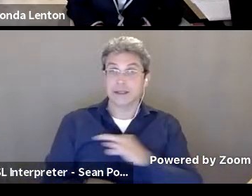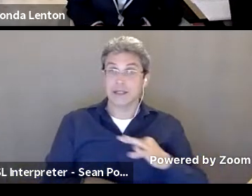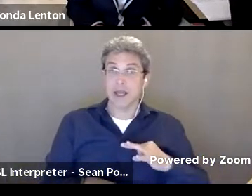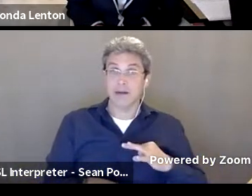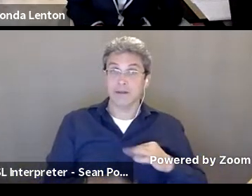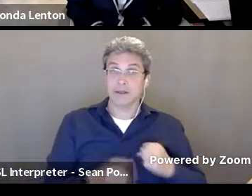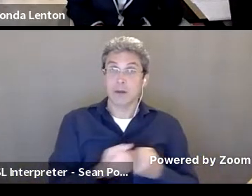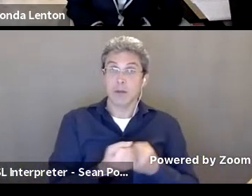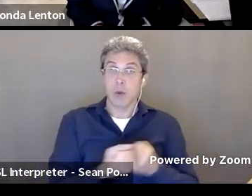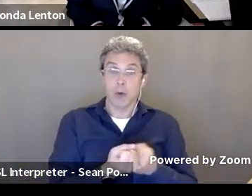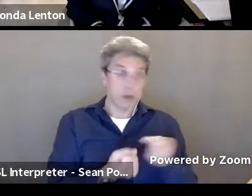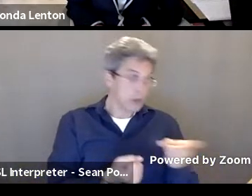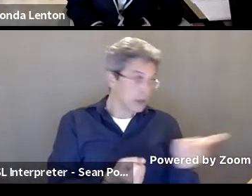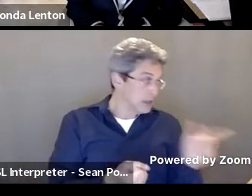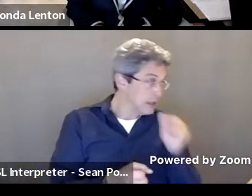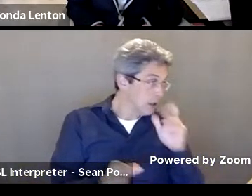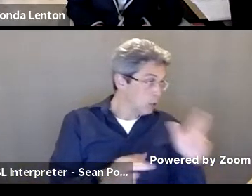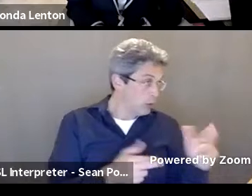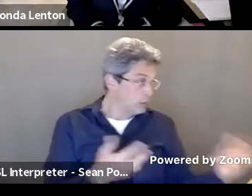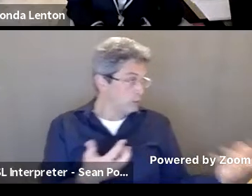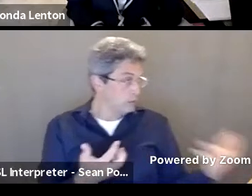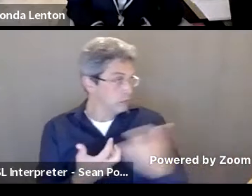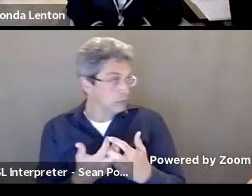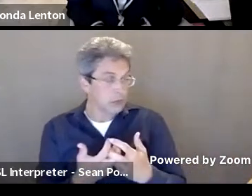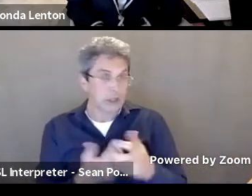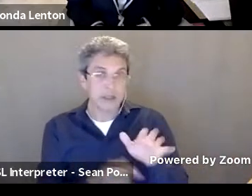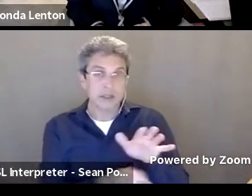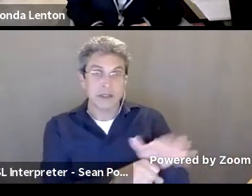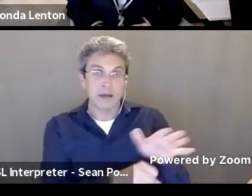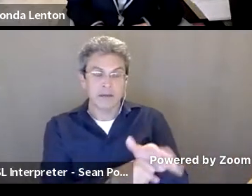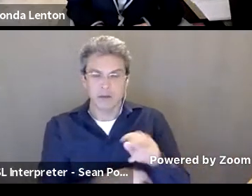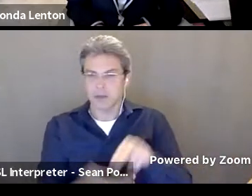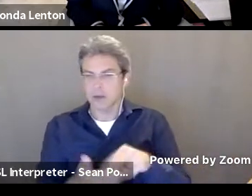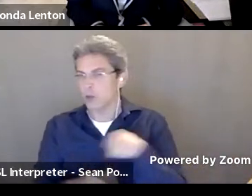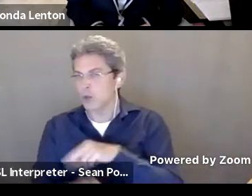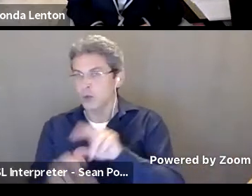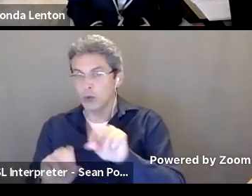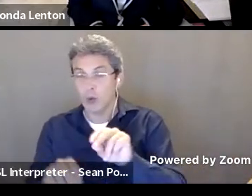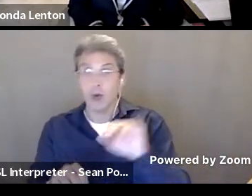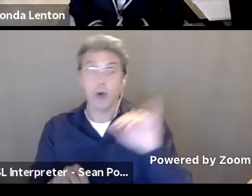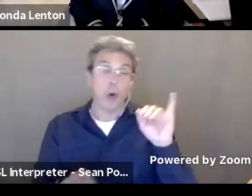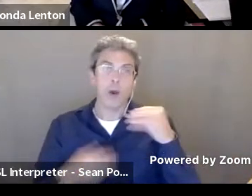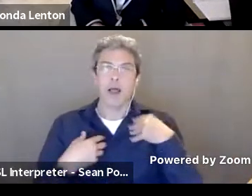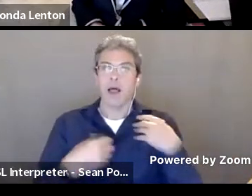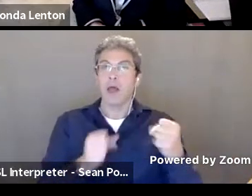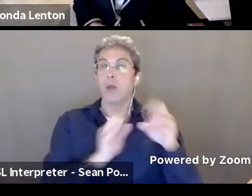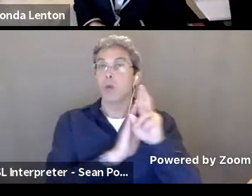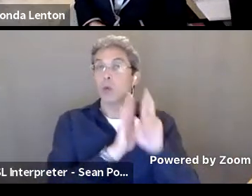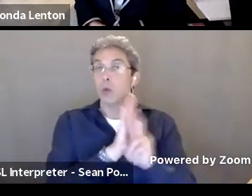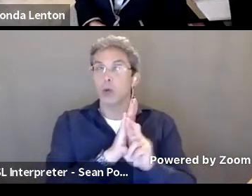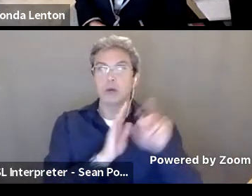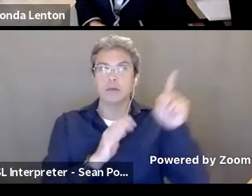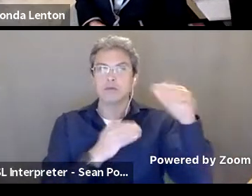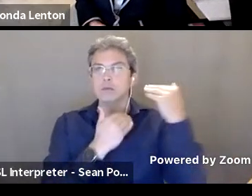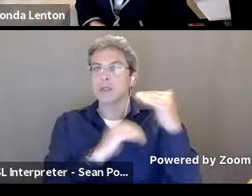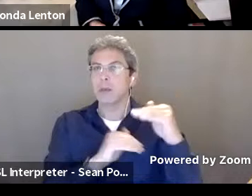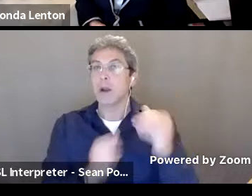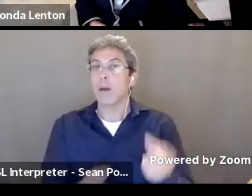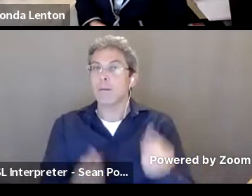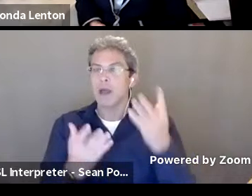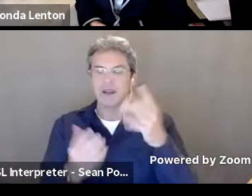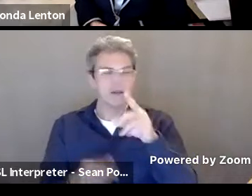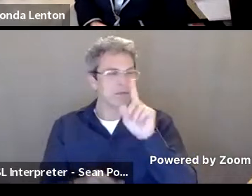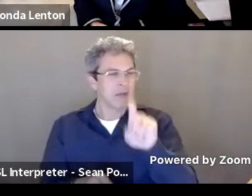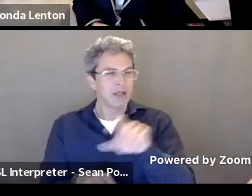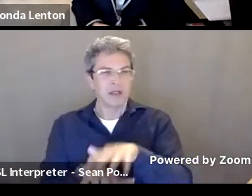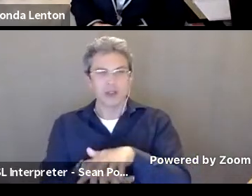find it consistent with health protocols to sort of multiply the numbers of people coming onto campus. So we will have to take this slowly. We